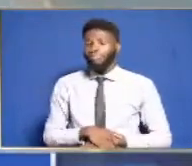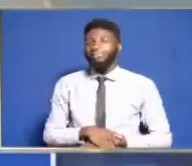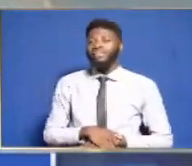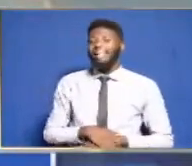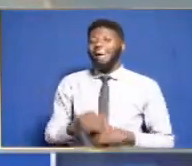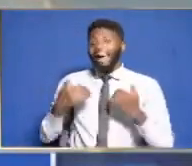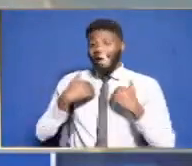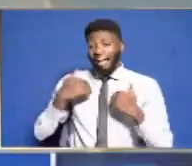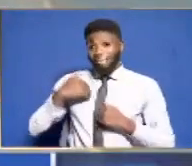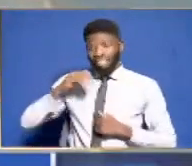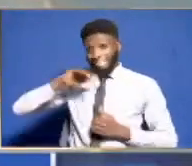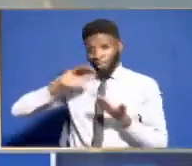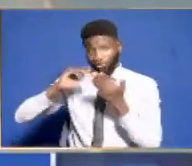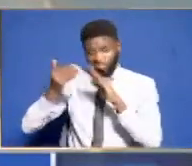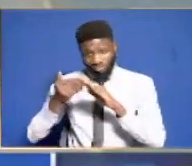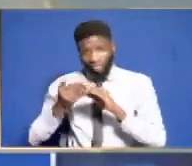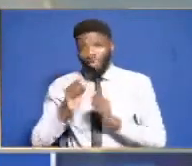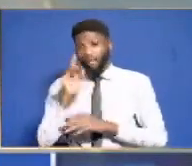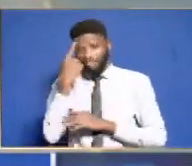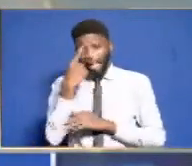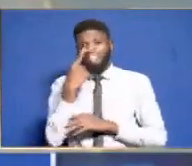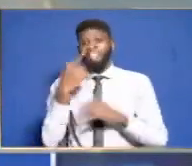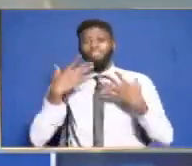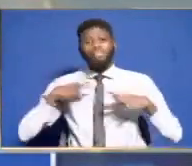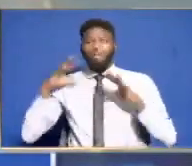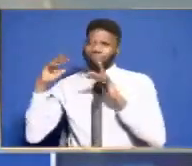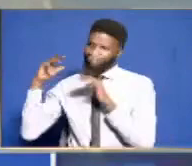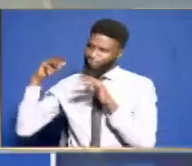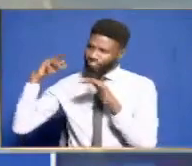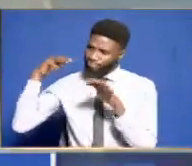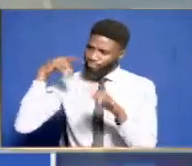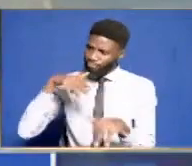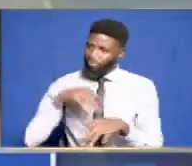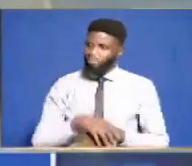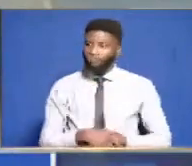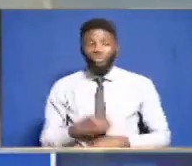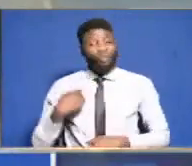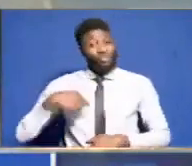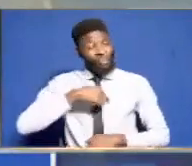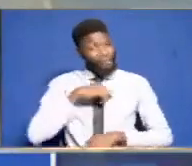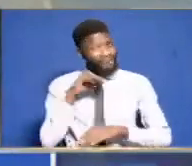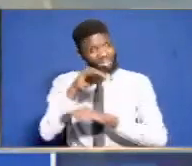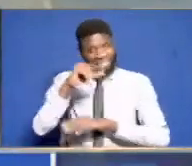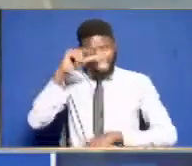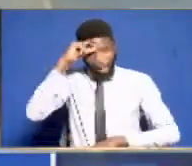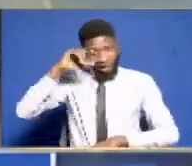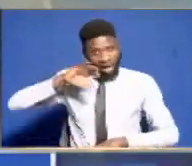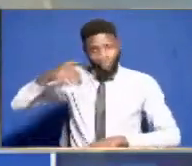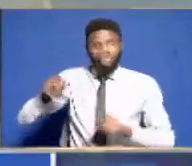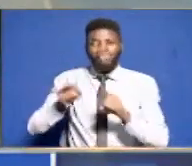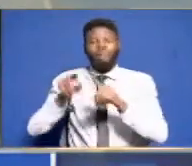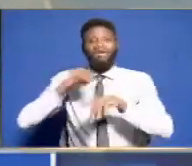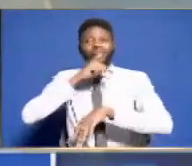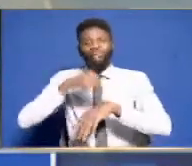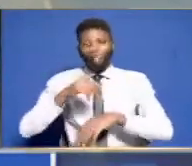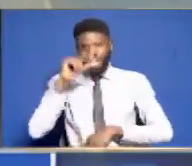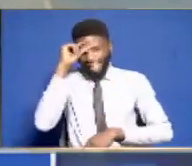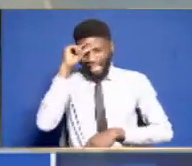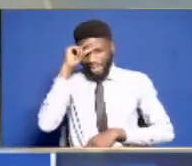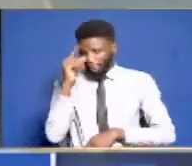one is increased traffic of people. So we are asking the county government and also the national government to put